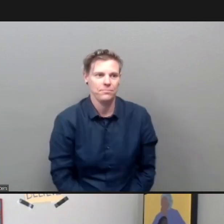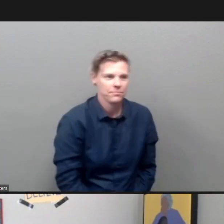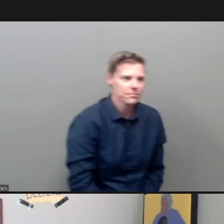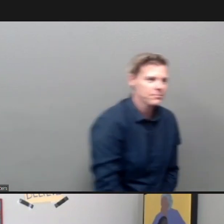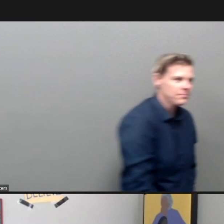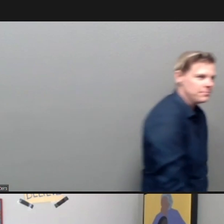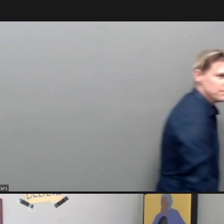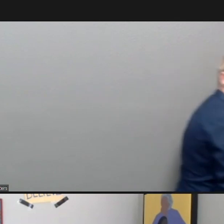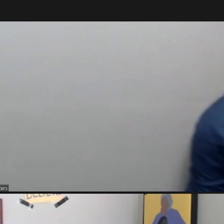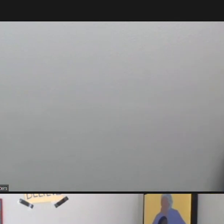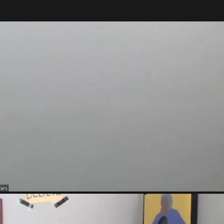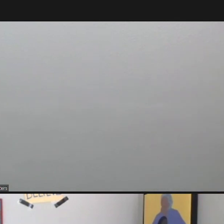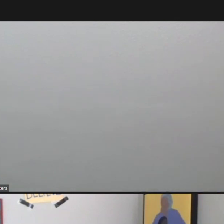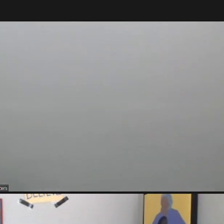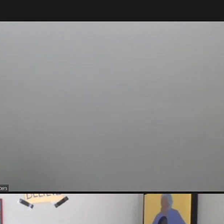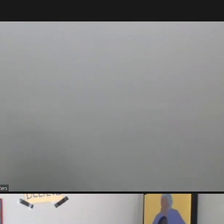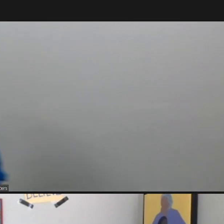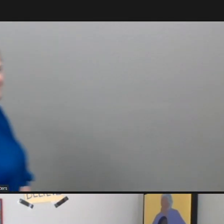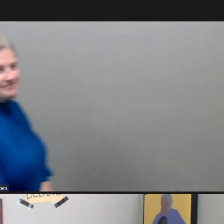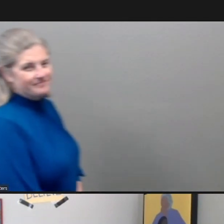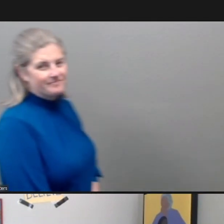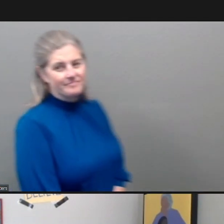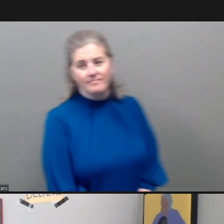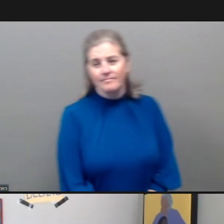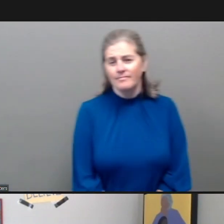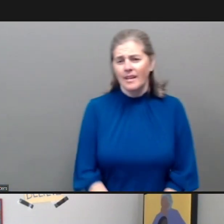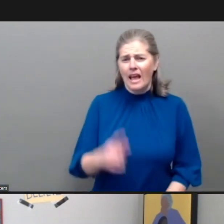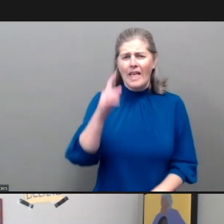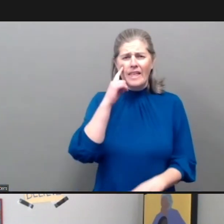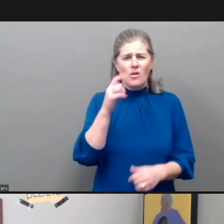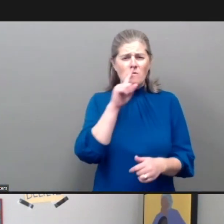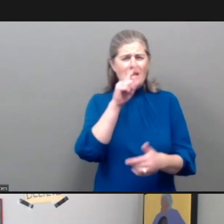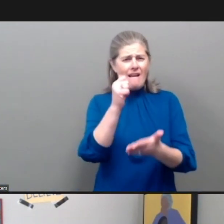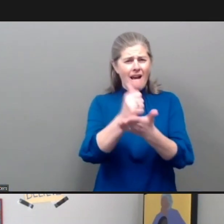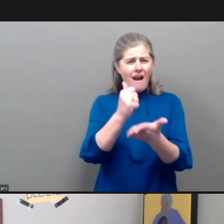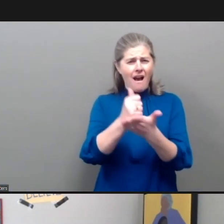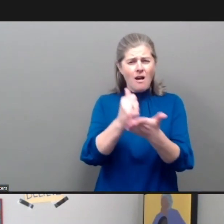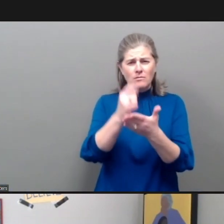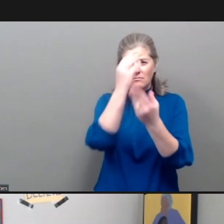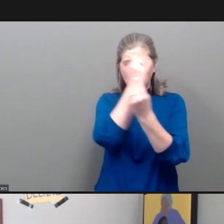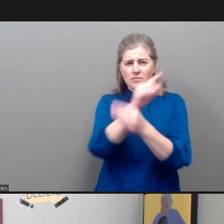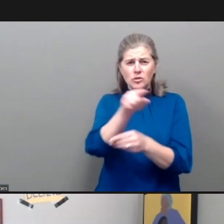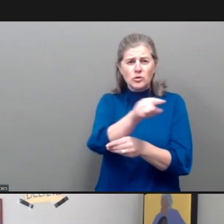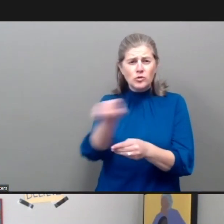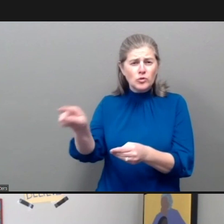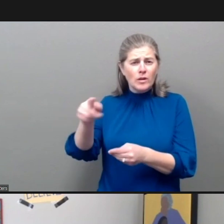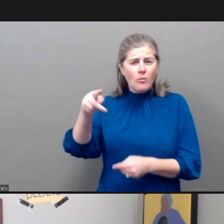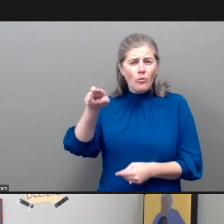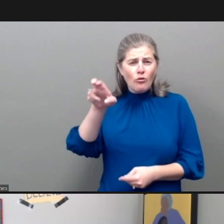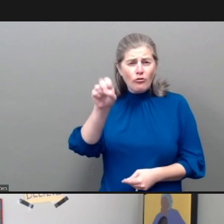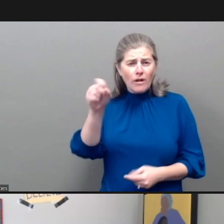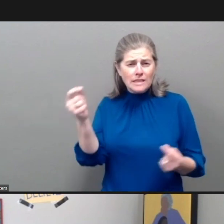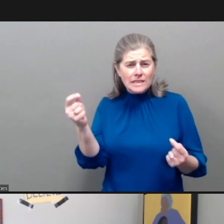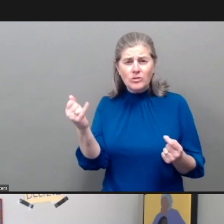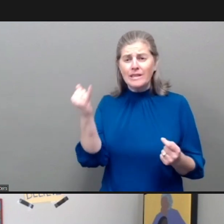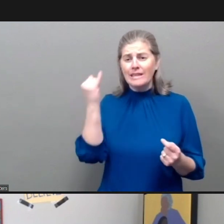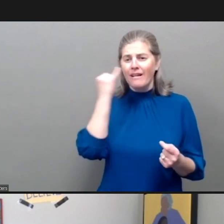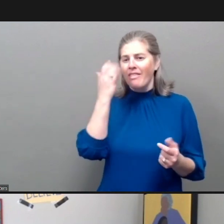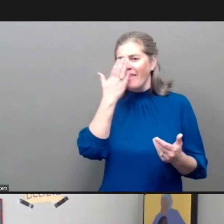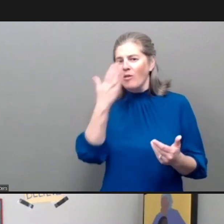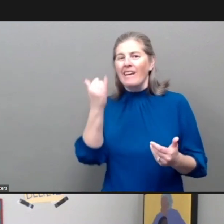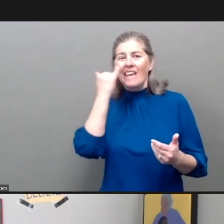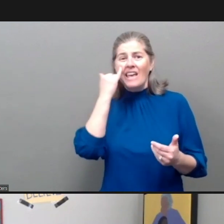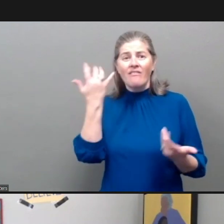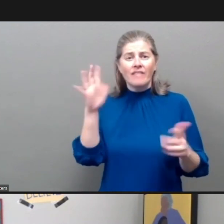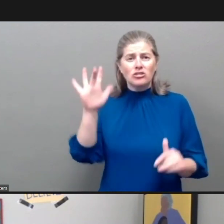then Jessica Pollard. I think you're raising your hand once again. I think one thing that would be helpful just to all the members of the press corps that are here is if you're, thank you, Jessica. Yeah, if you're able